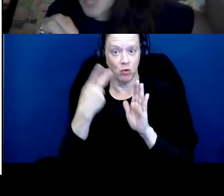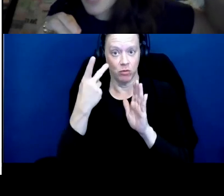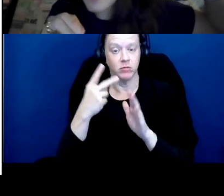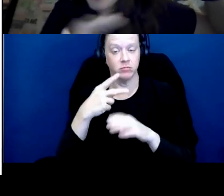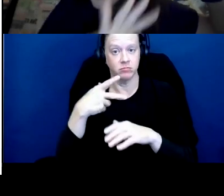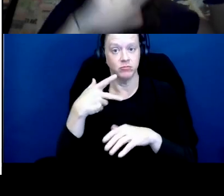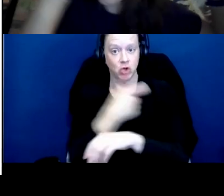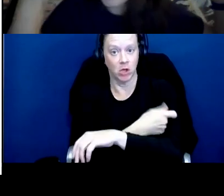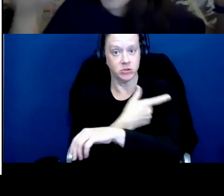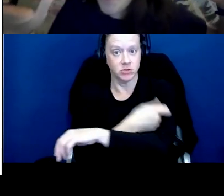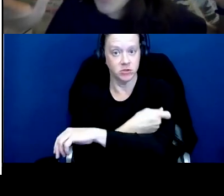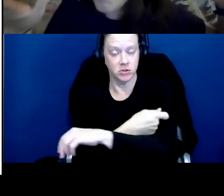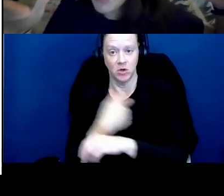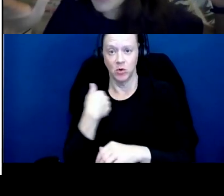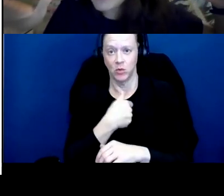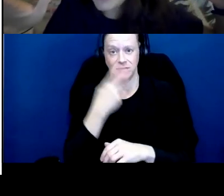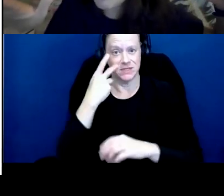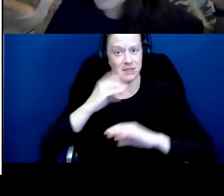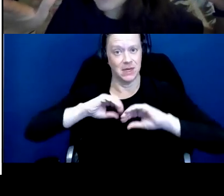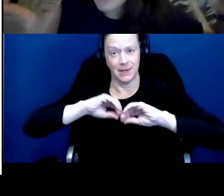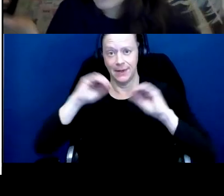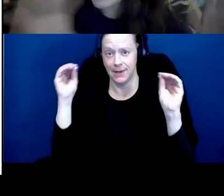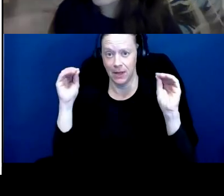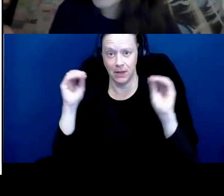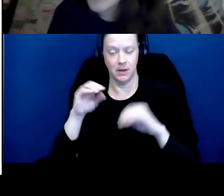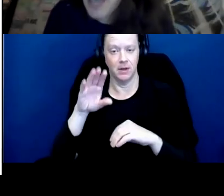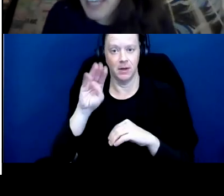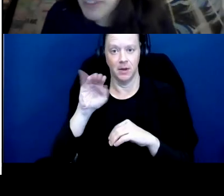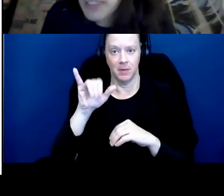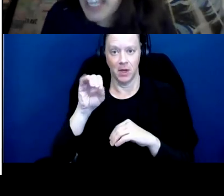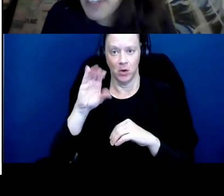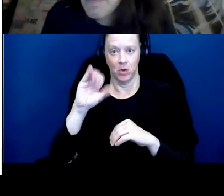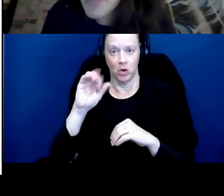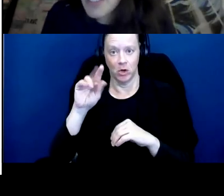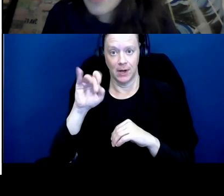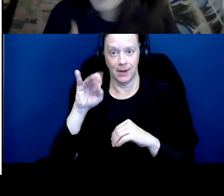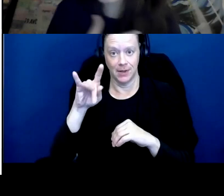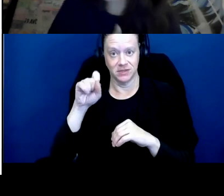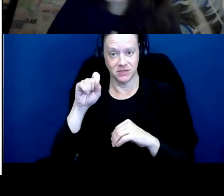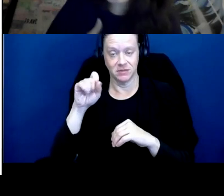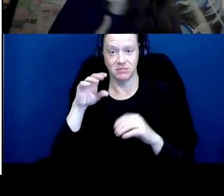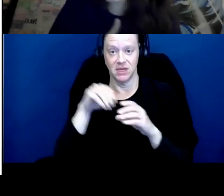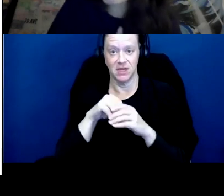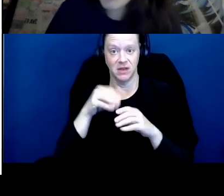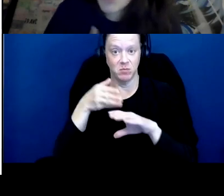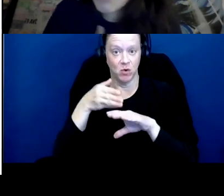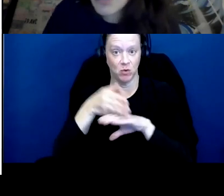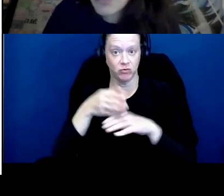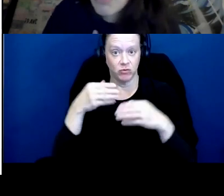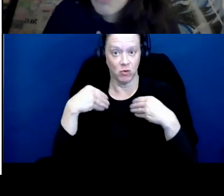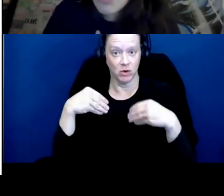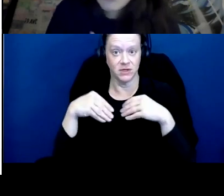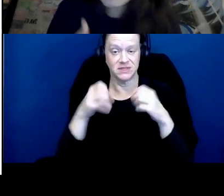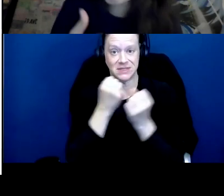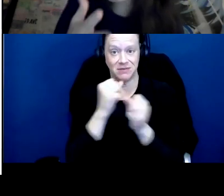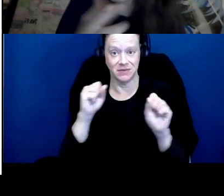clinical trials or in the post-marketing safety data in kids 5 to 11. So this inflammation of the heart